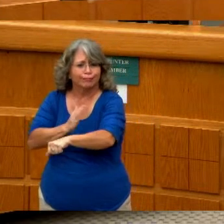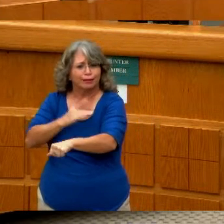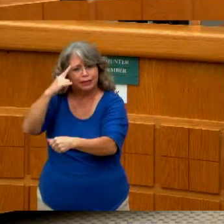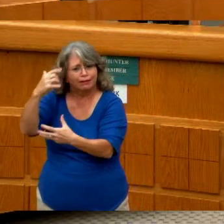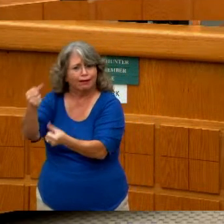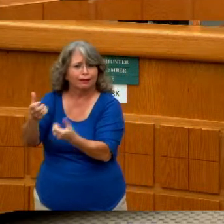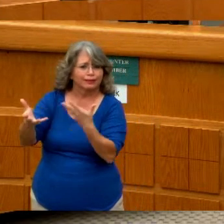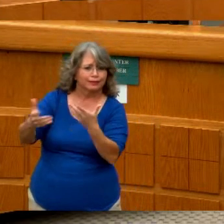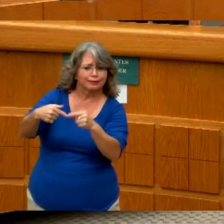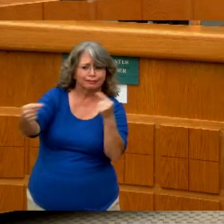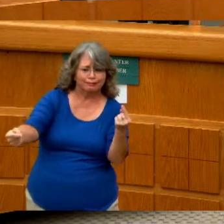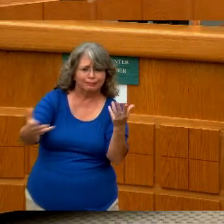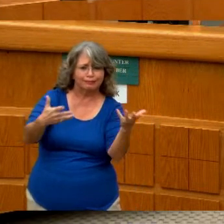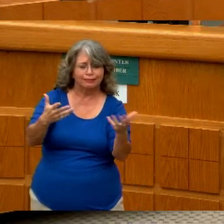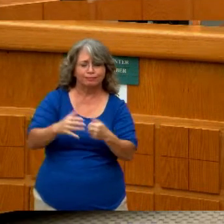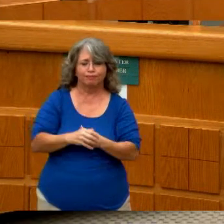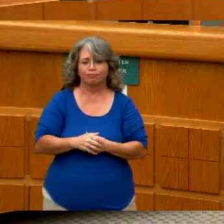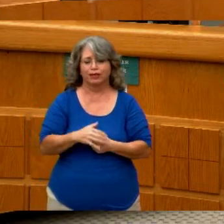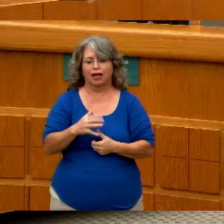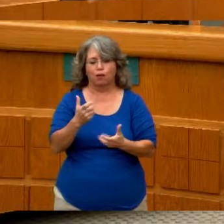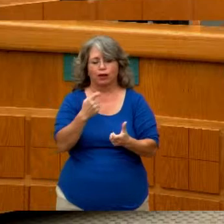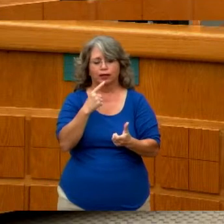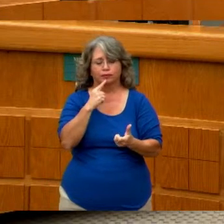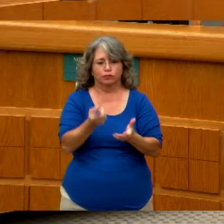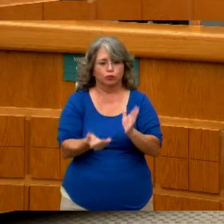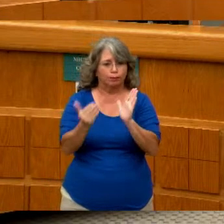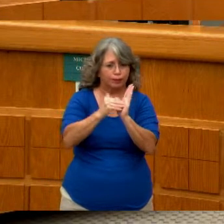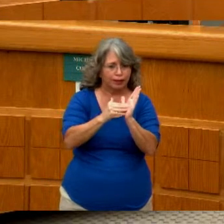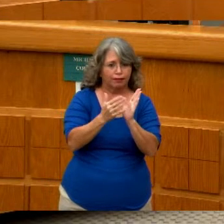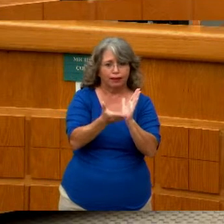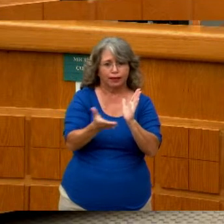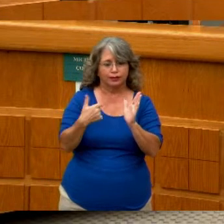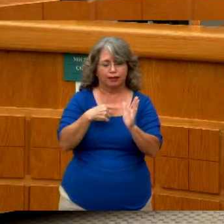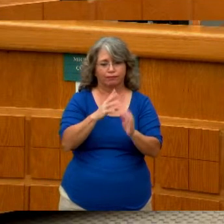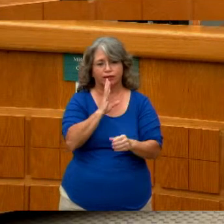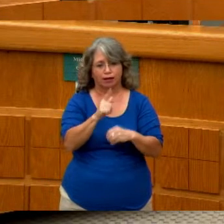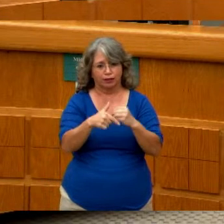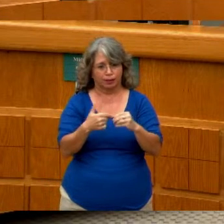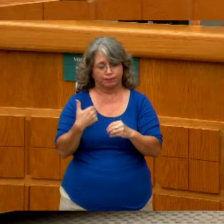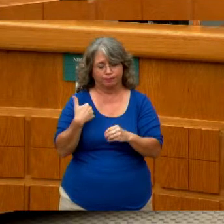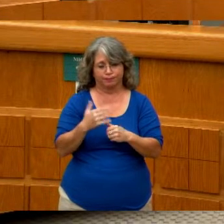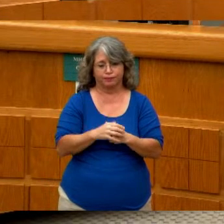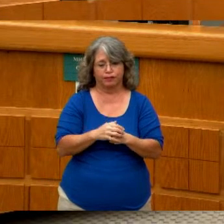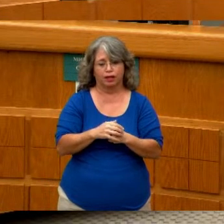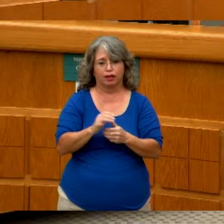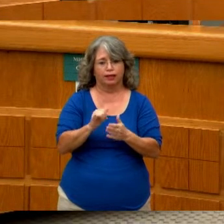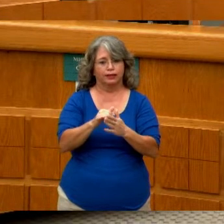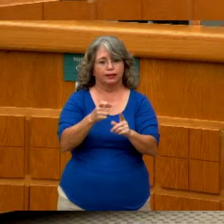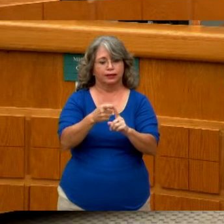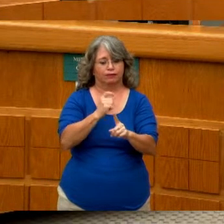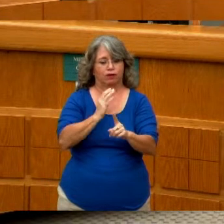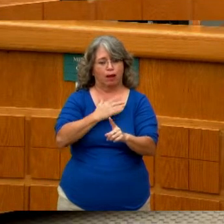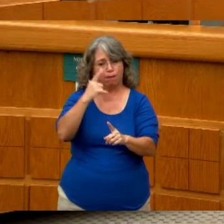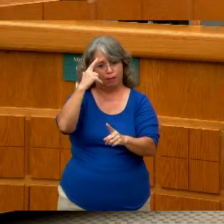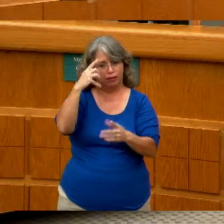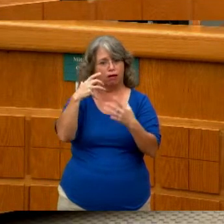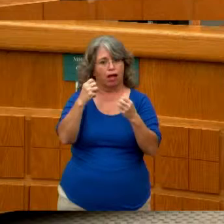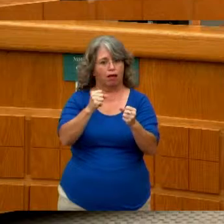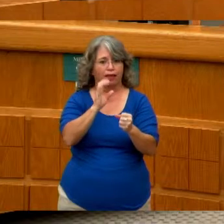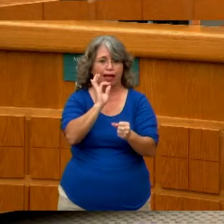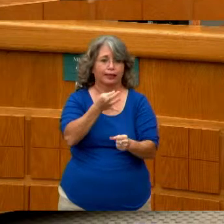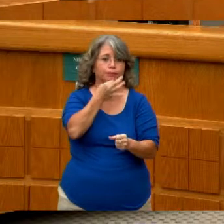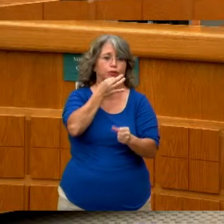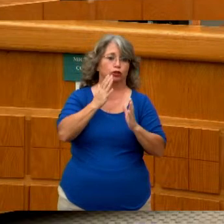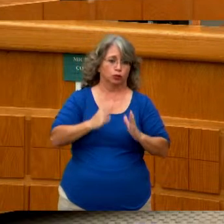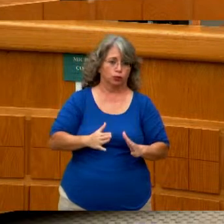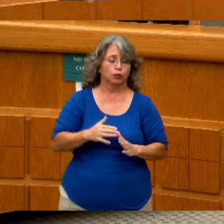Well, I want to make sure that I repeat some of the items that I talked about last week because these come straight from our mental